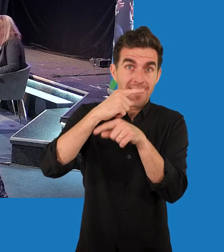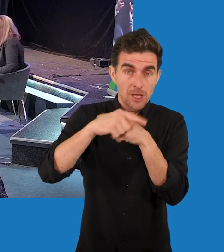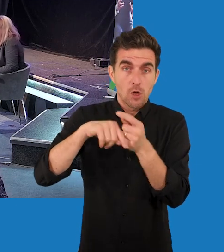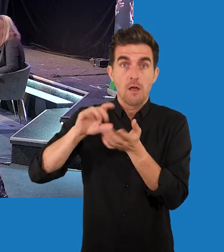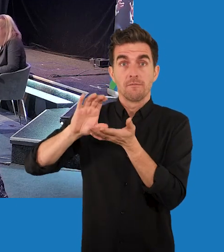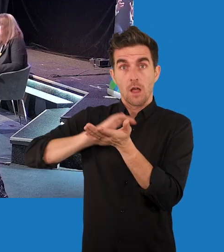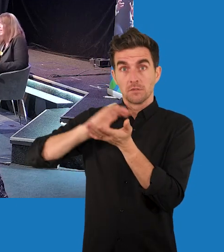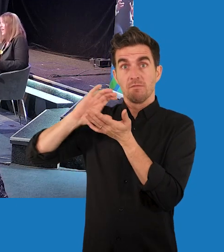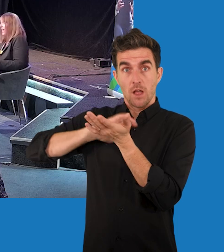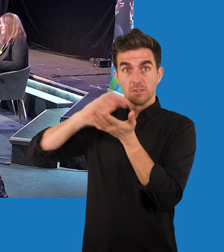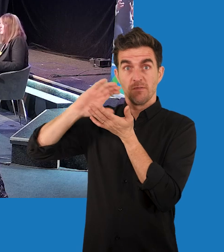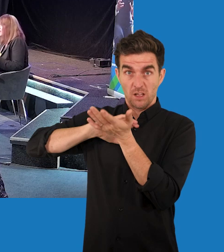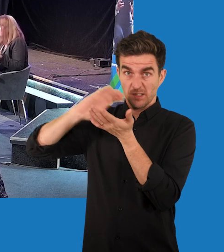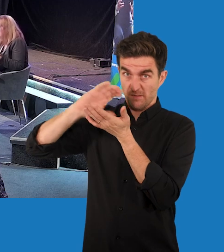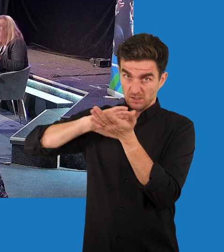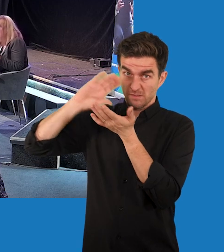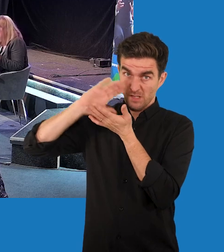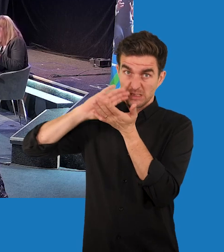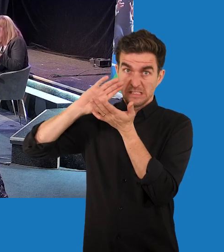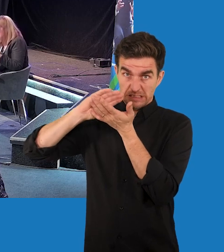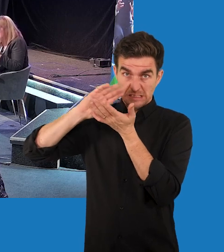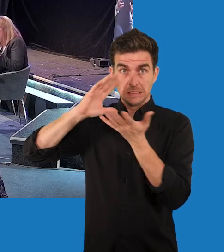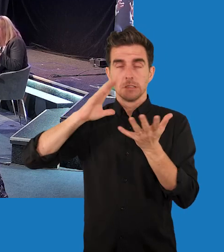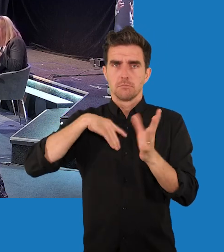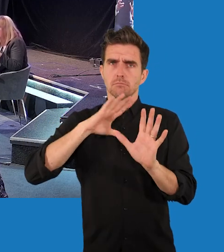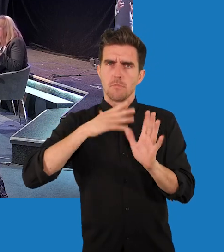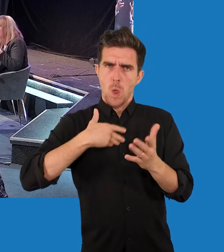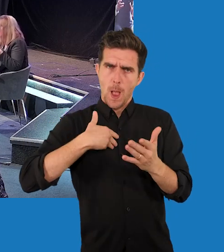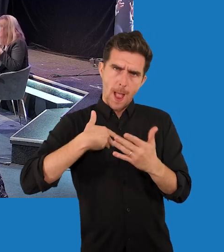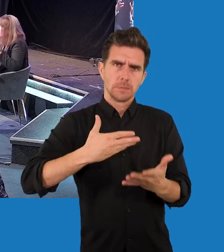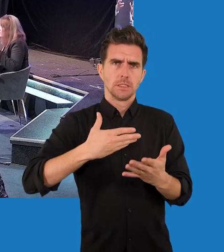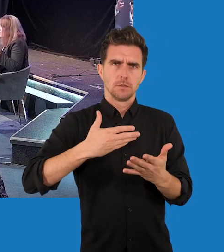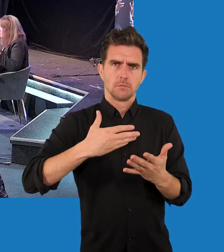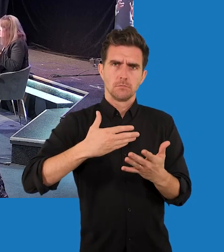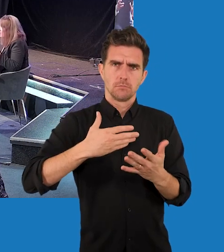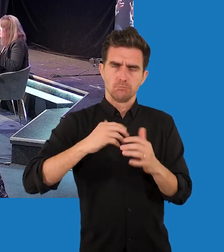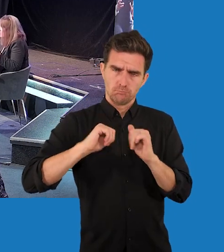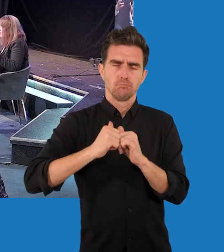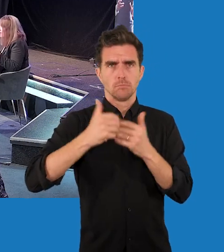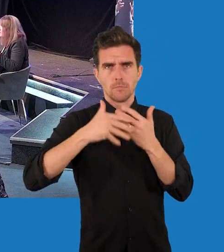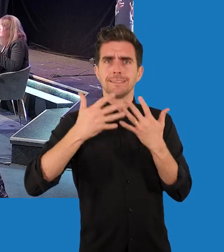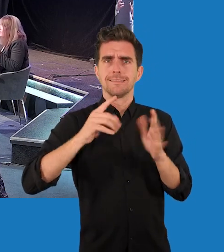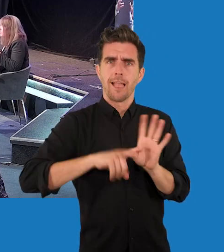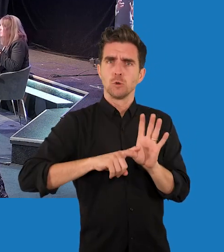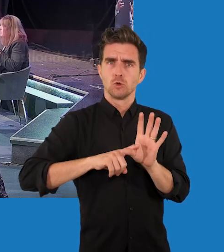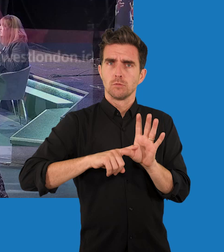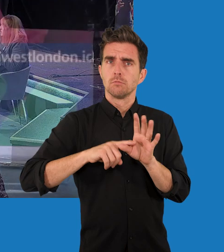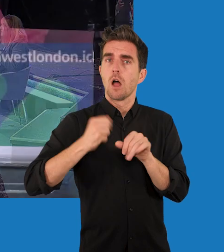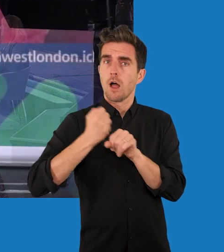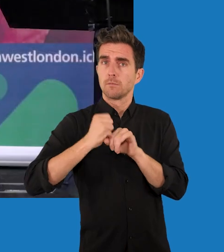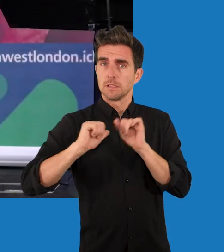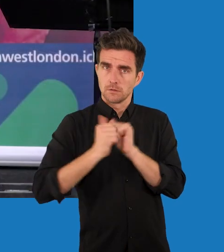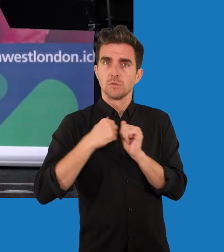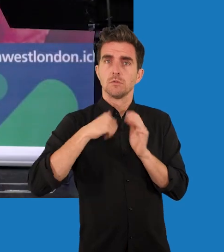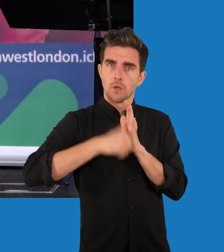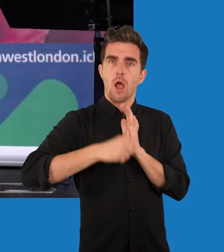that we get. And we have got actually a commitment from the government as part of the work that they're doing on the 10-year plan that we will start to get